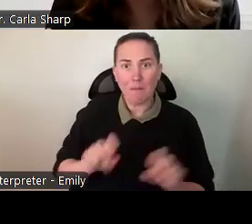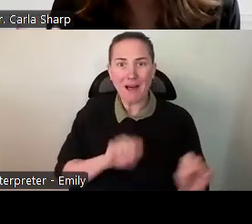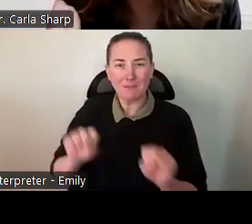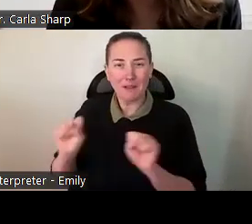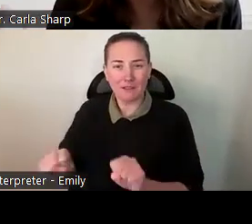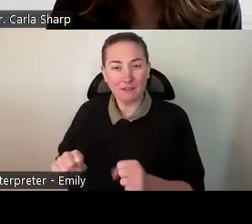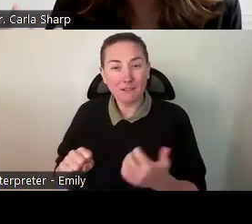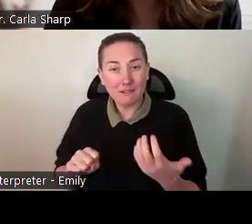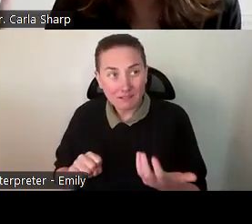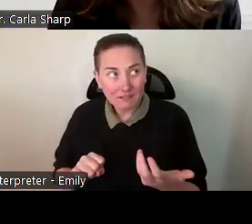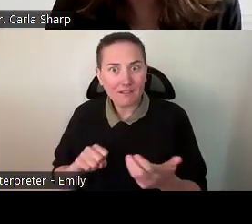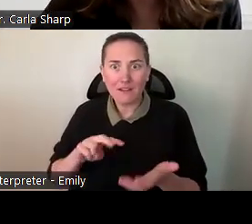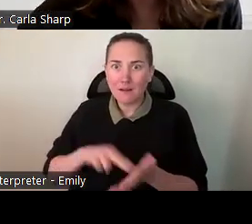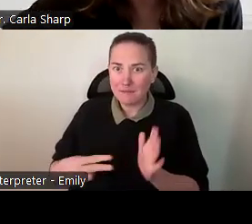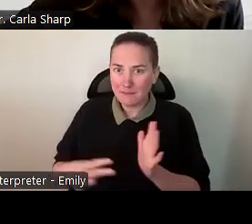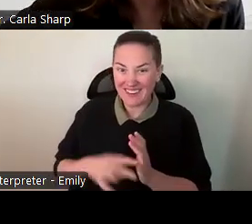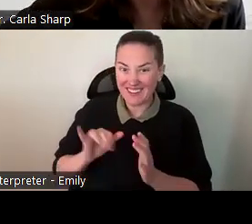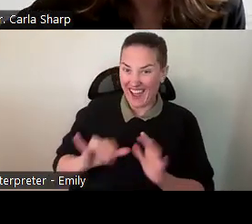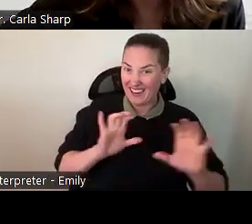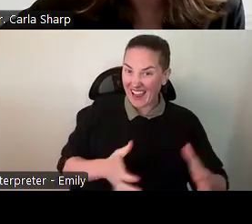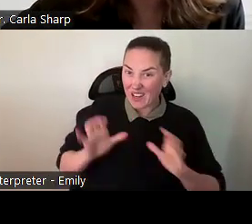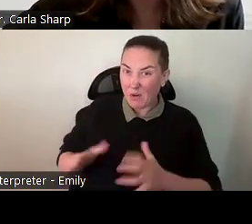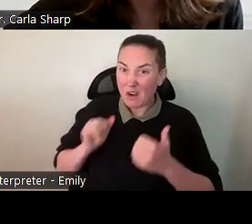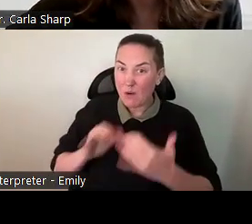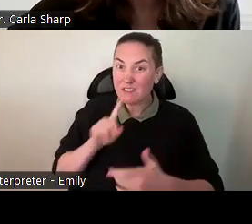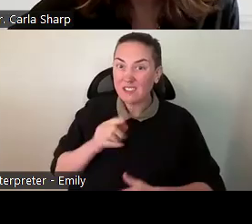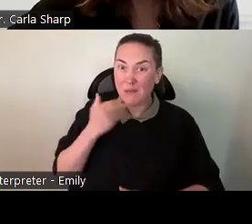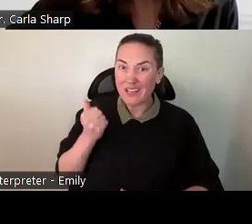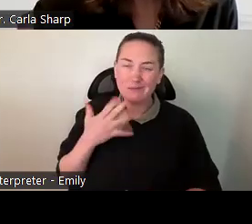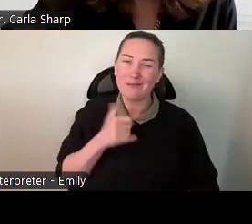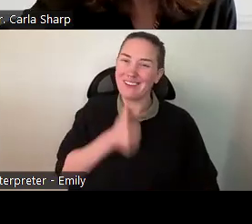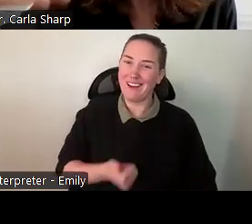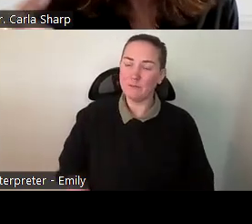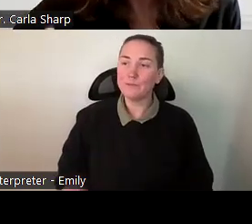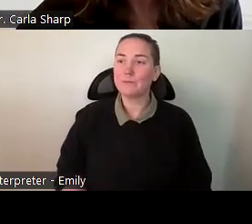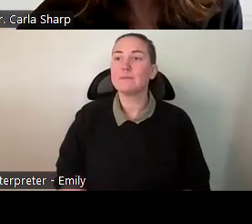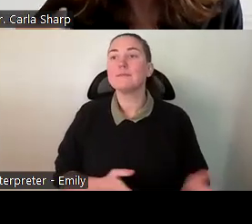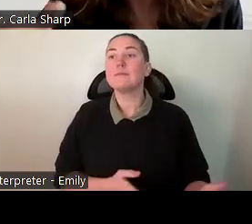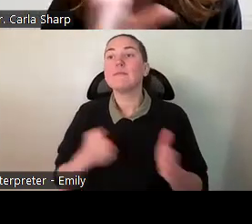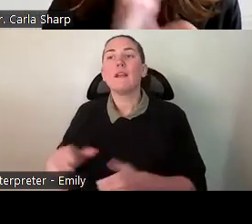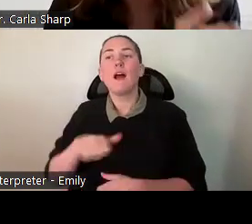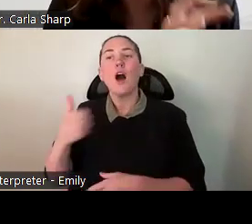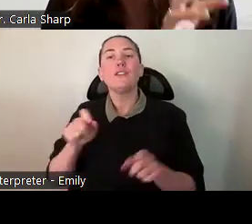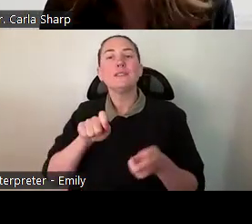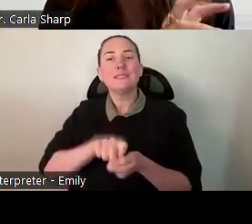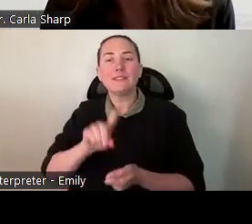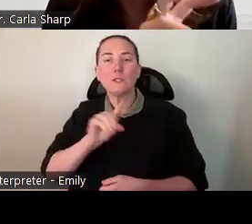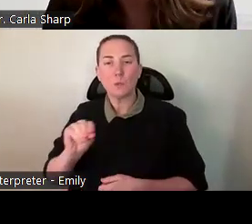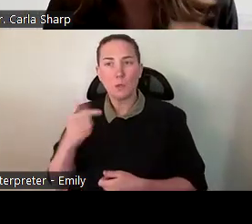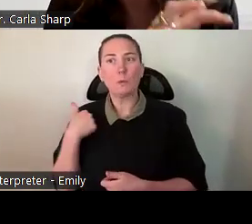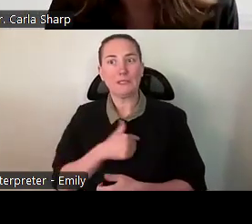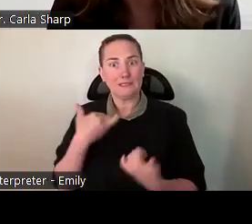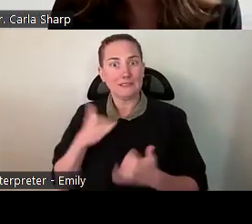again calls into question the categorical nature of this disorder. Here are the other 10 disorders that we still find